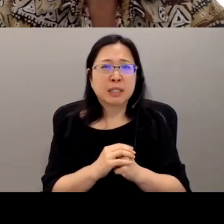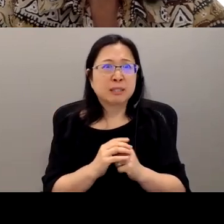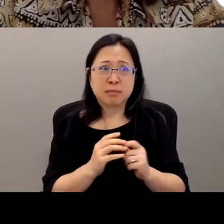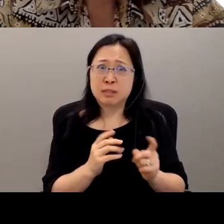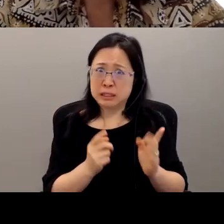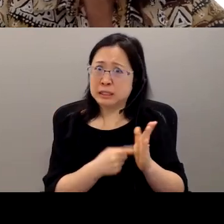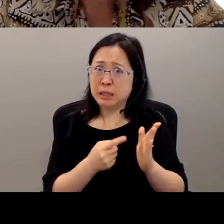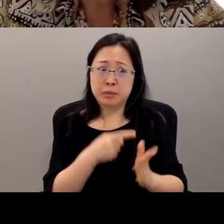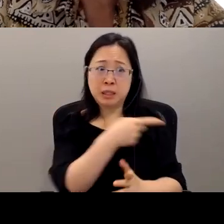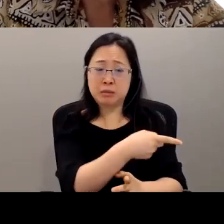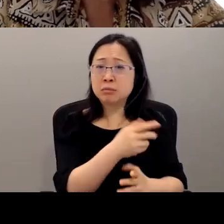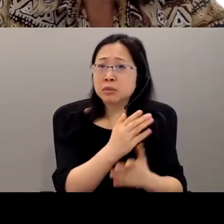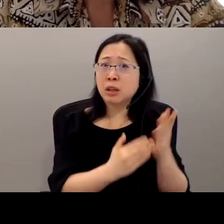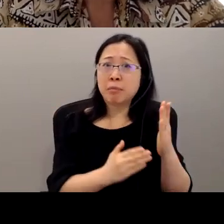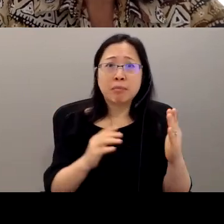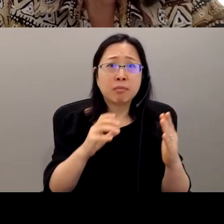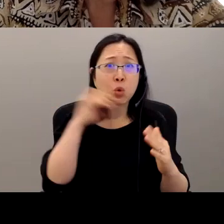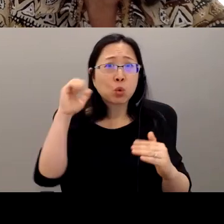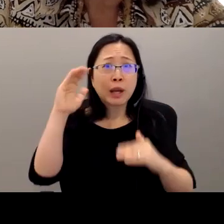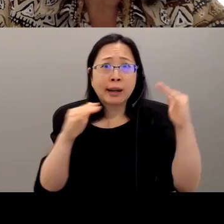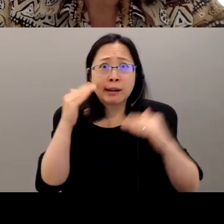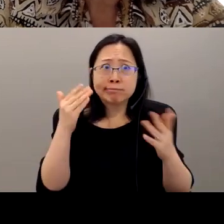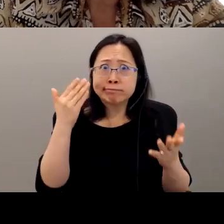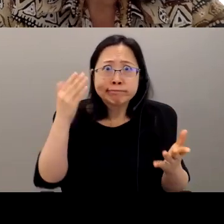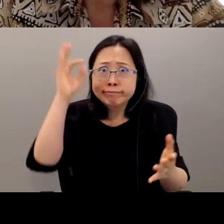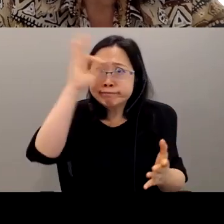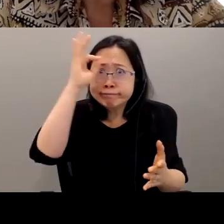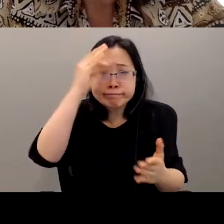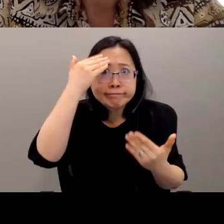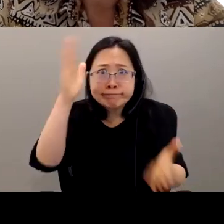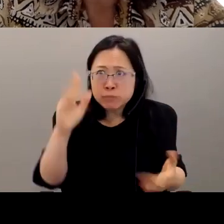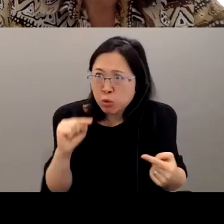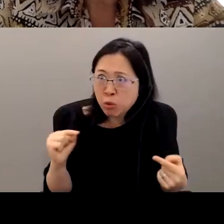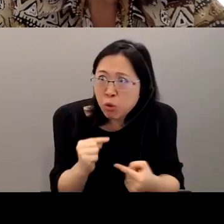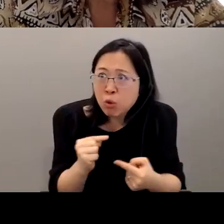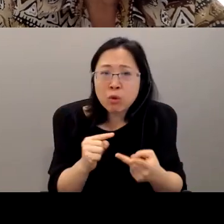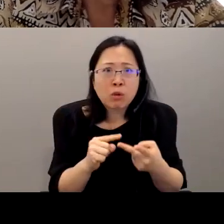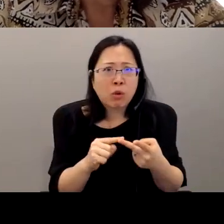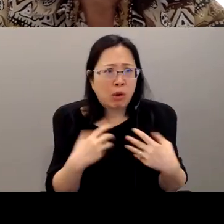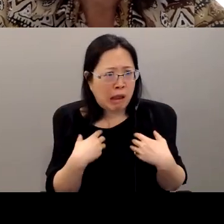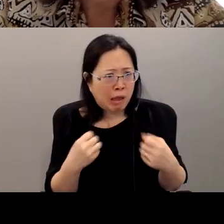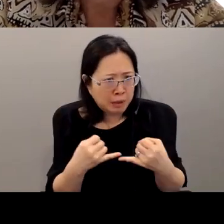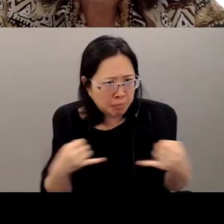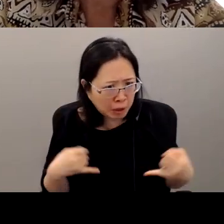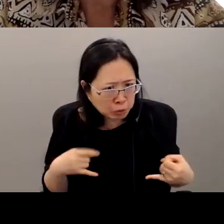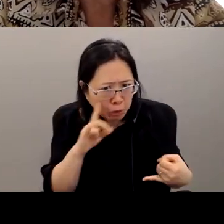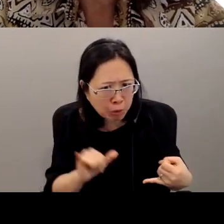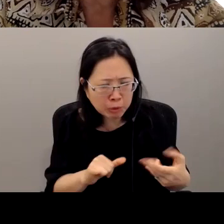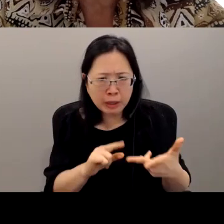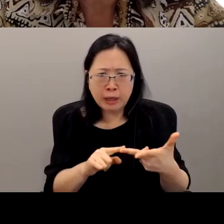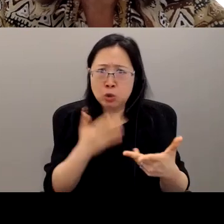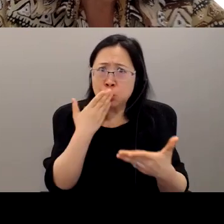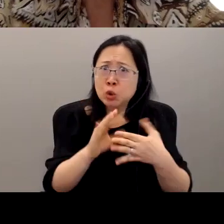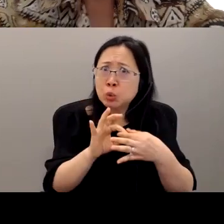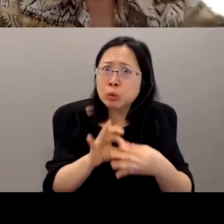they really experienced in terms of harm, or what healthy boundaries are, or what a healthy